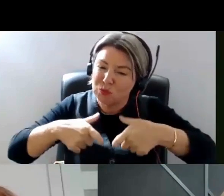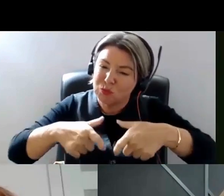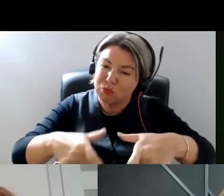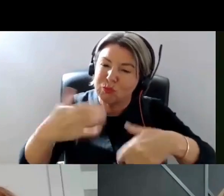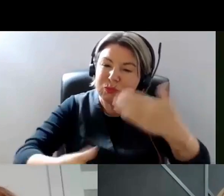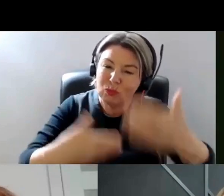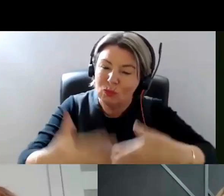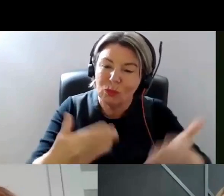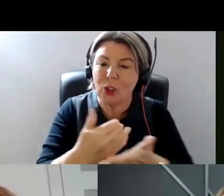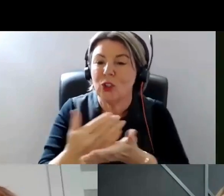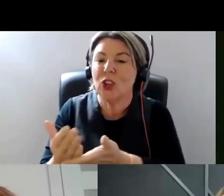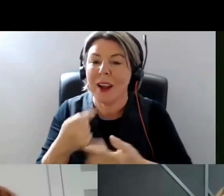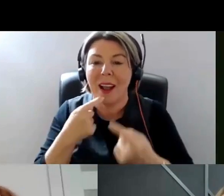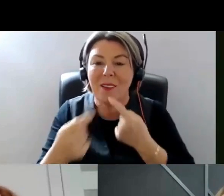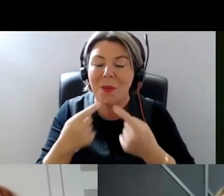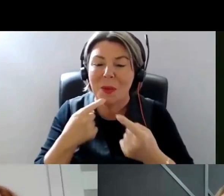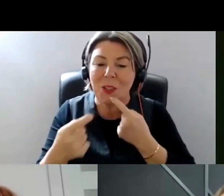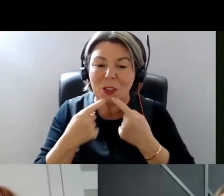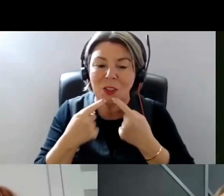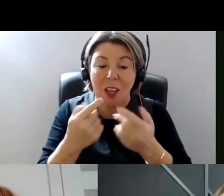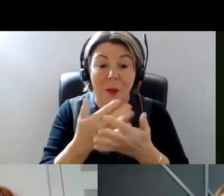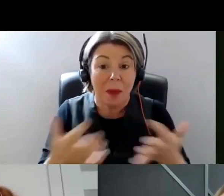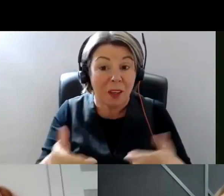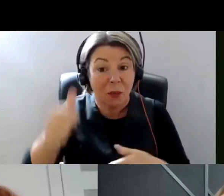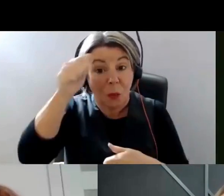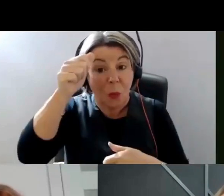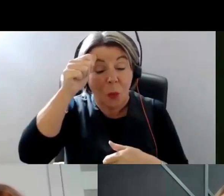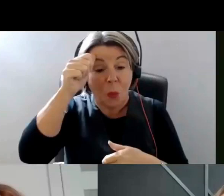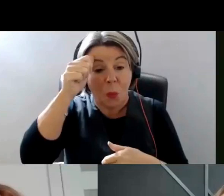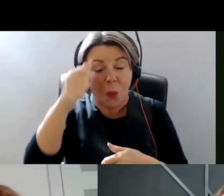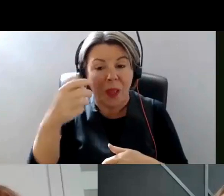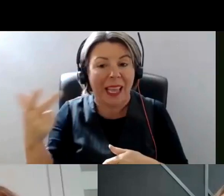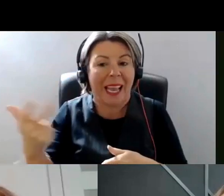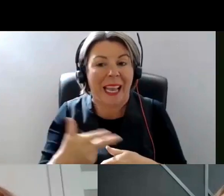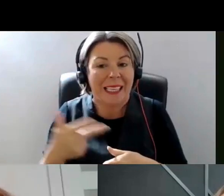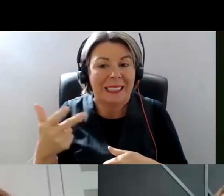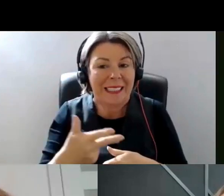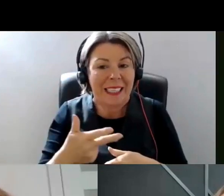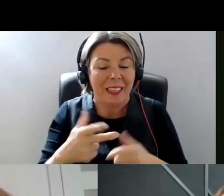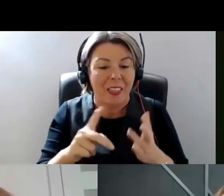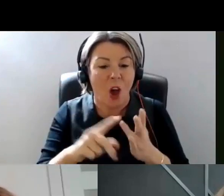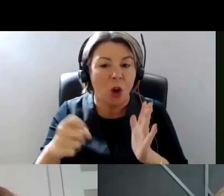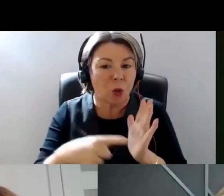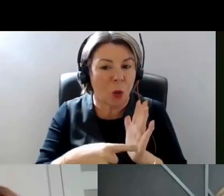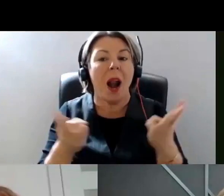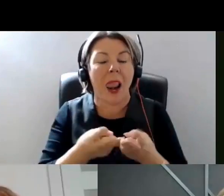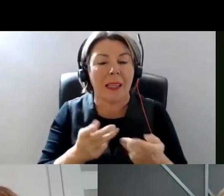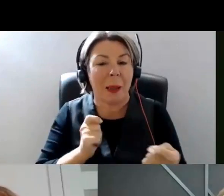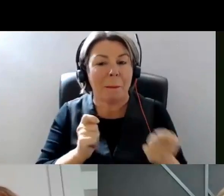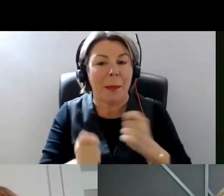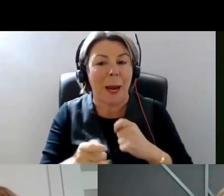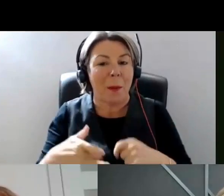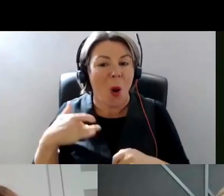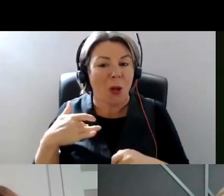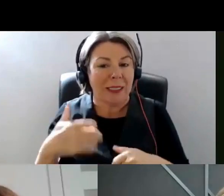around sharing information. As many of you will know, the 18th of October, I think it was World Menopause Day. And